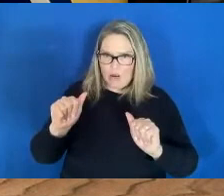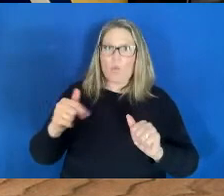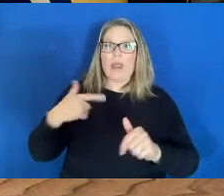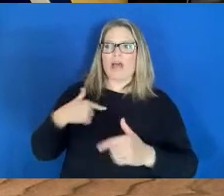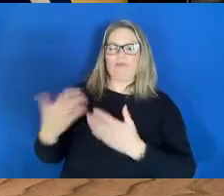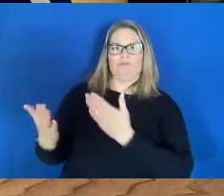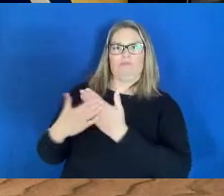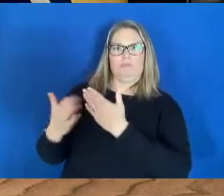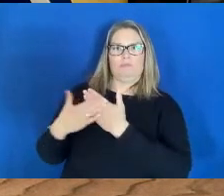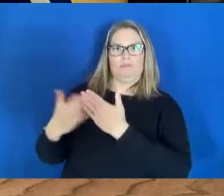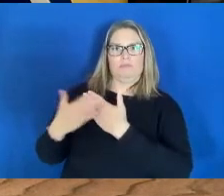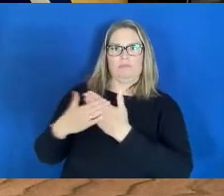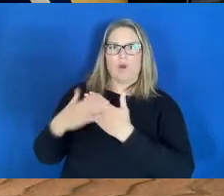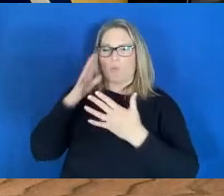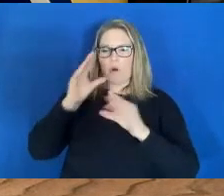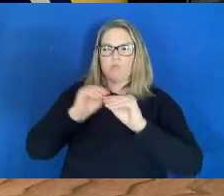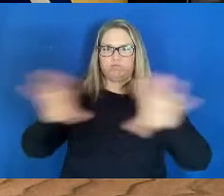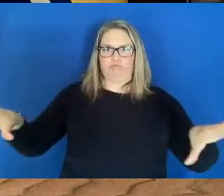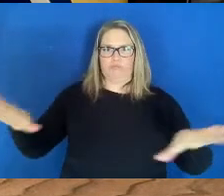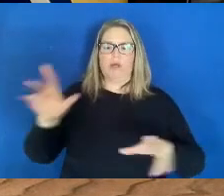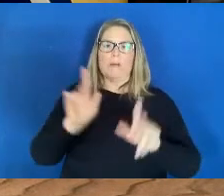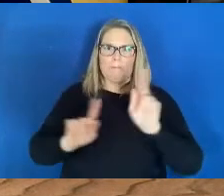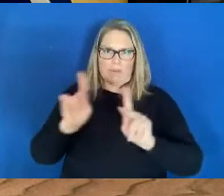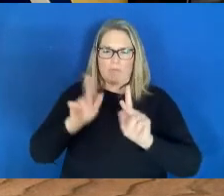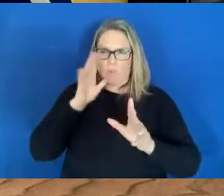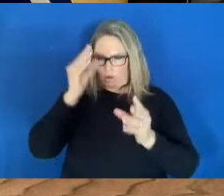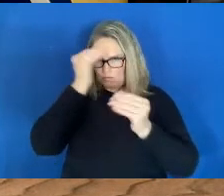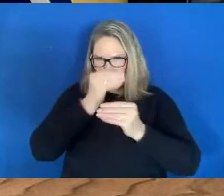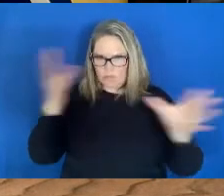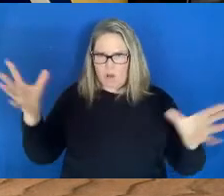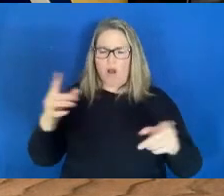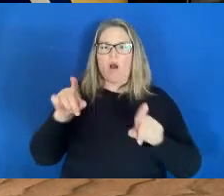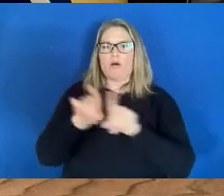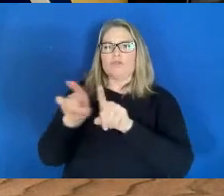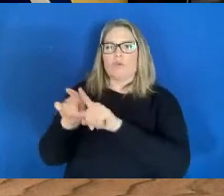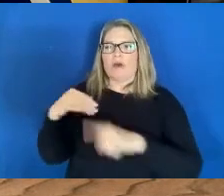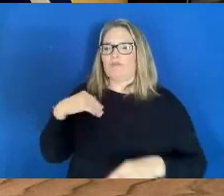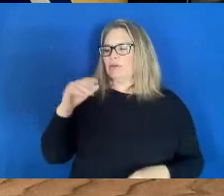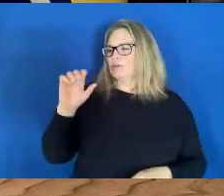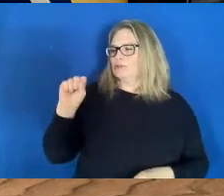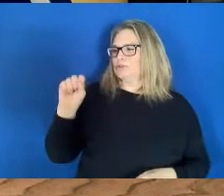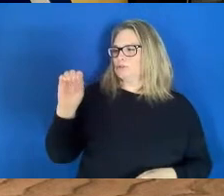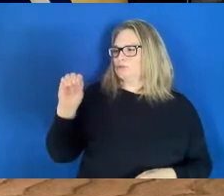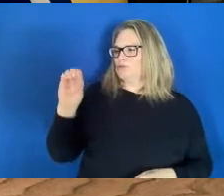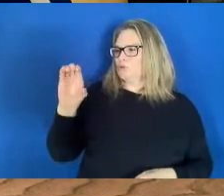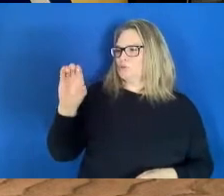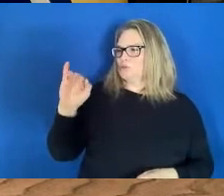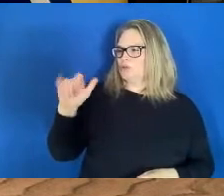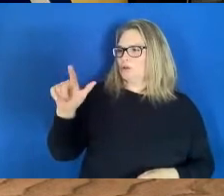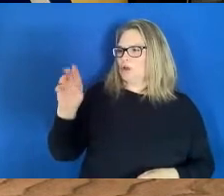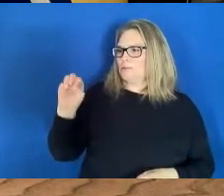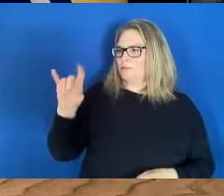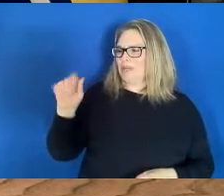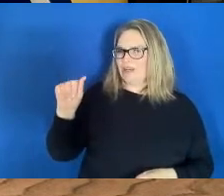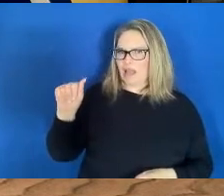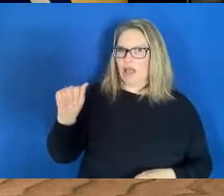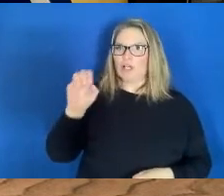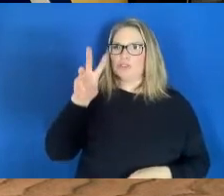that we push out to the public, and also social media where it would be pushed out for that information. So.